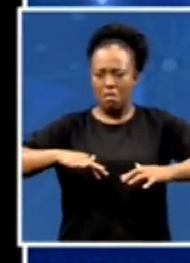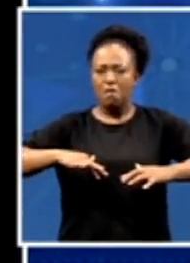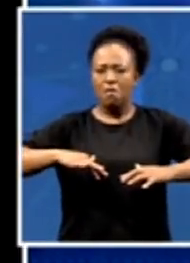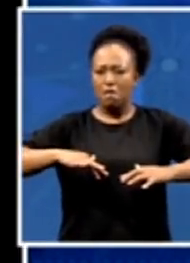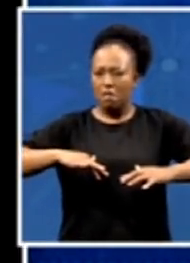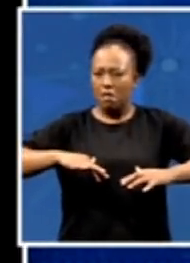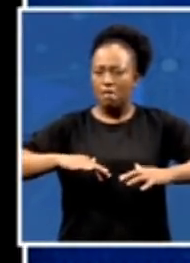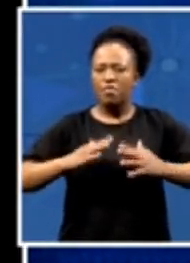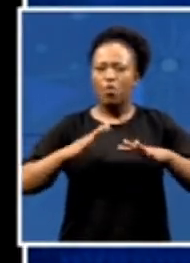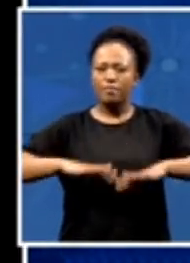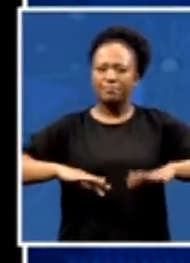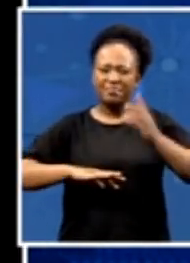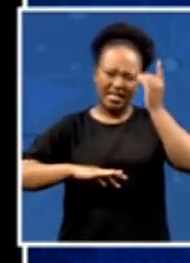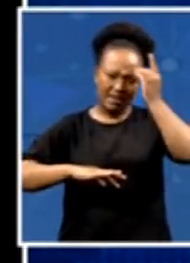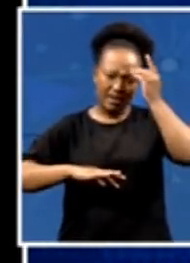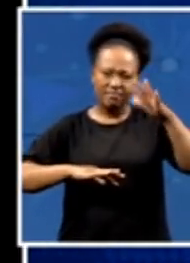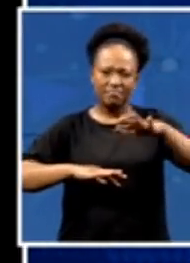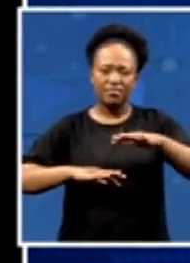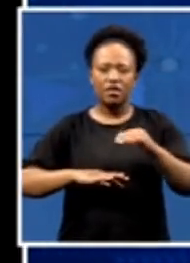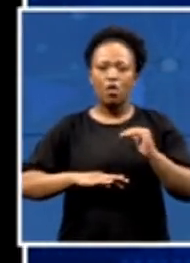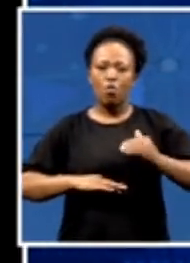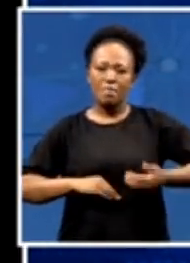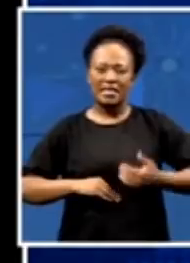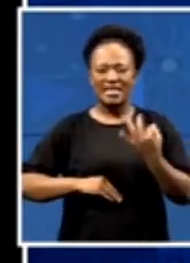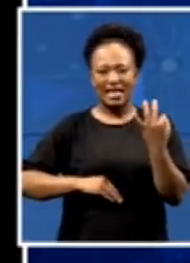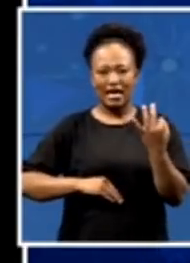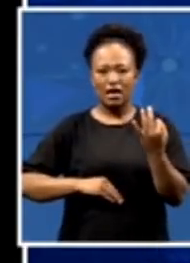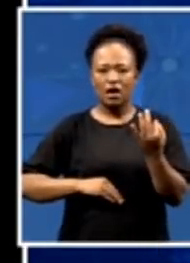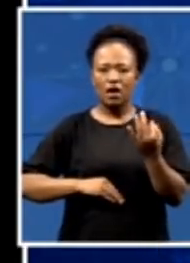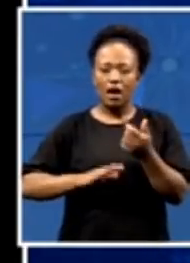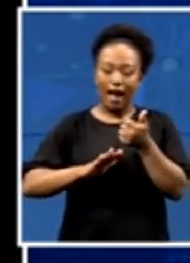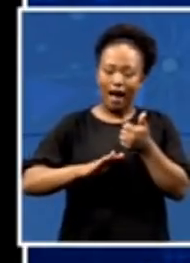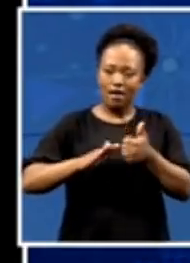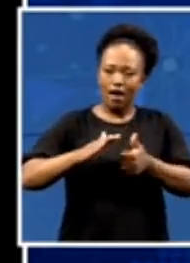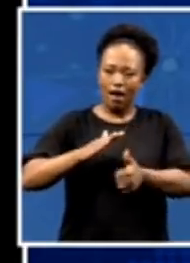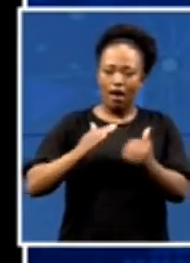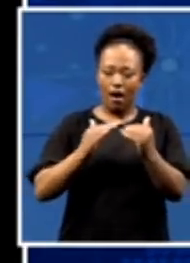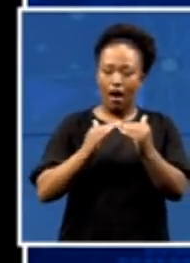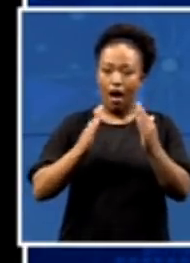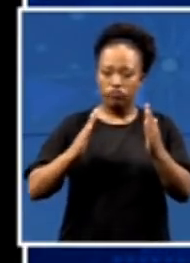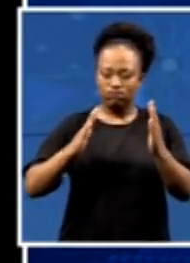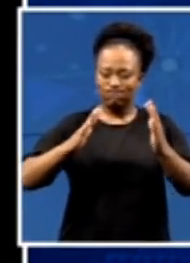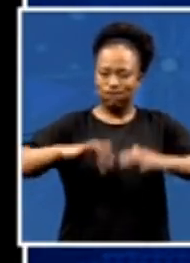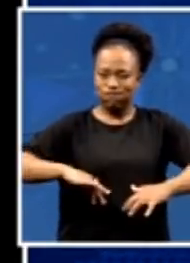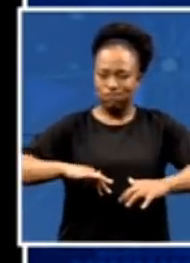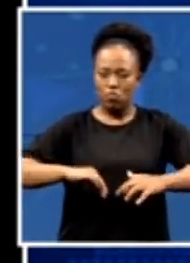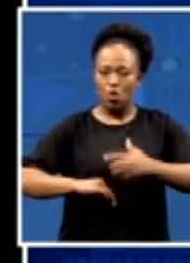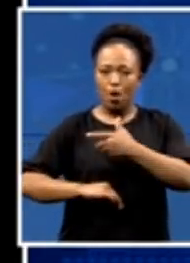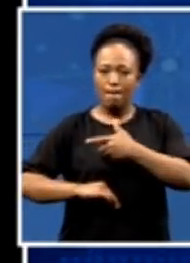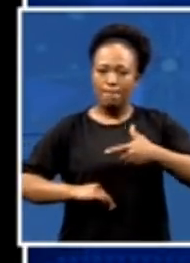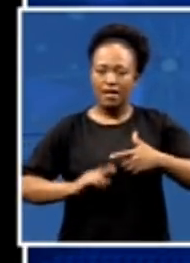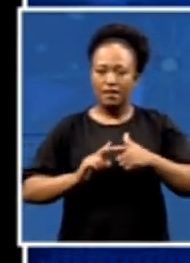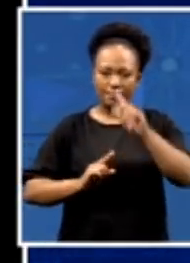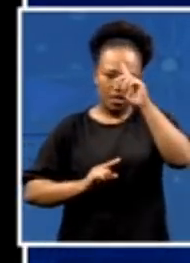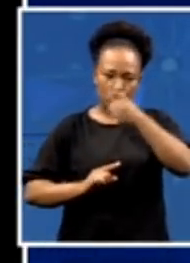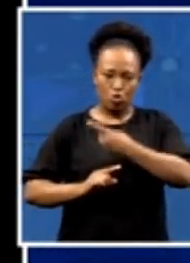that 3 females are trapped under the rubble, and the mother and her 2 daughters are currently